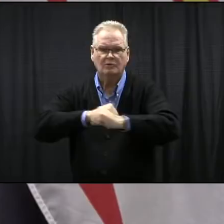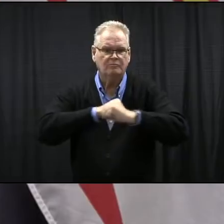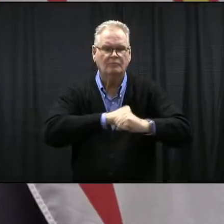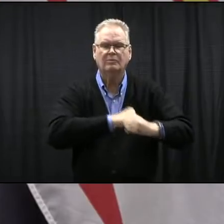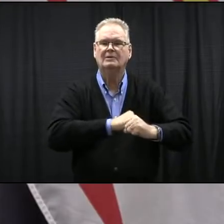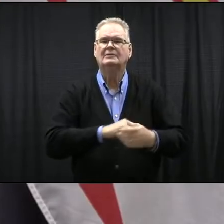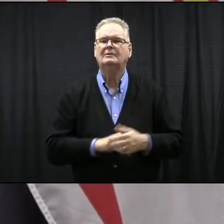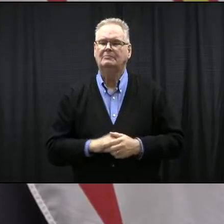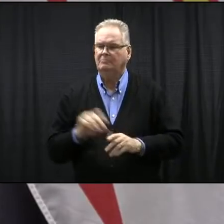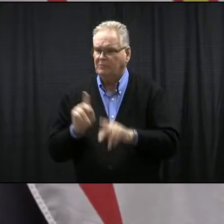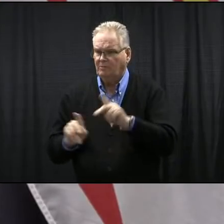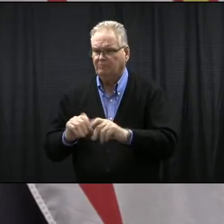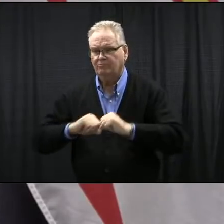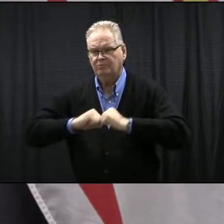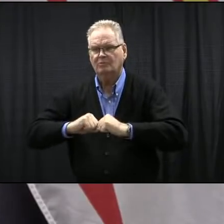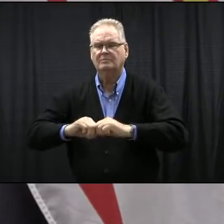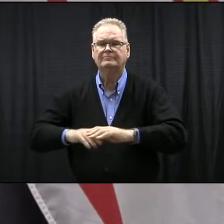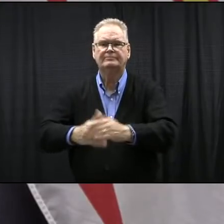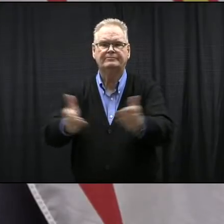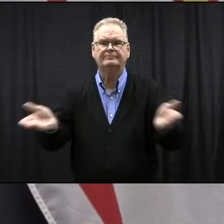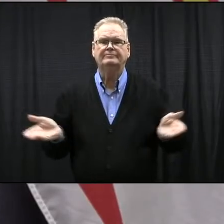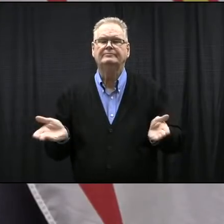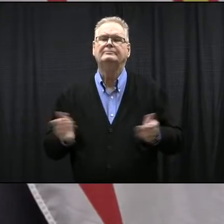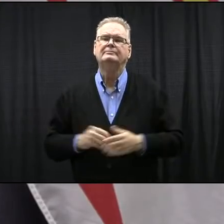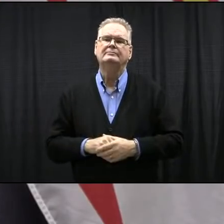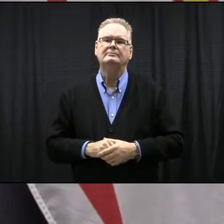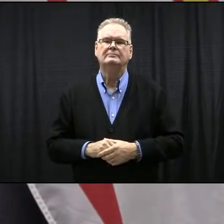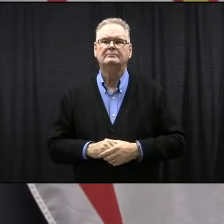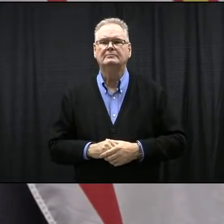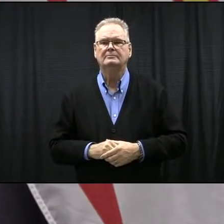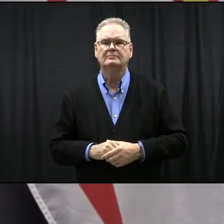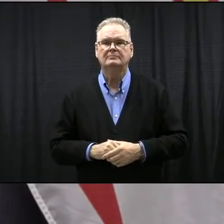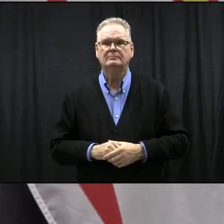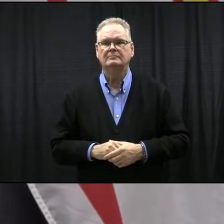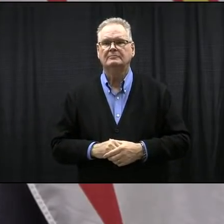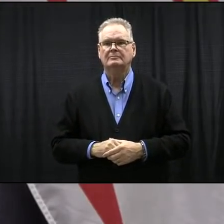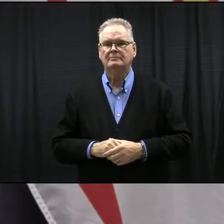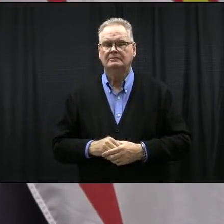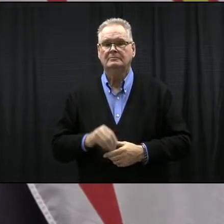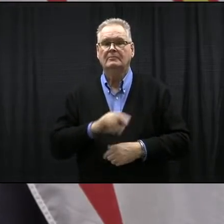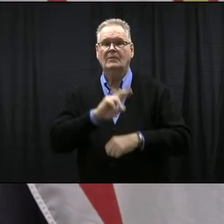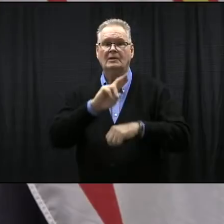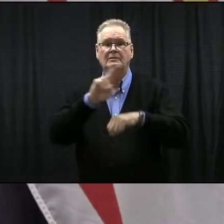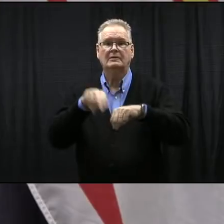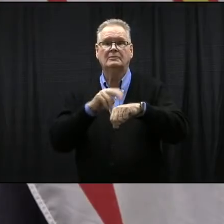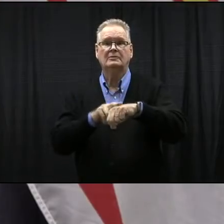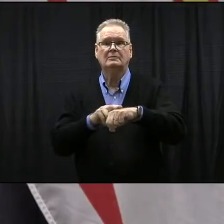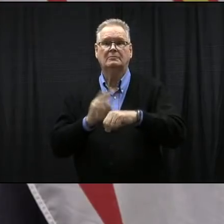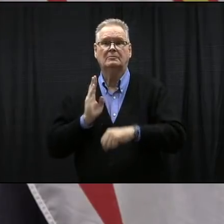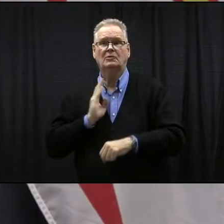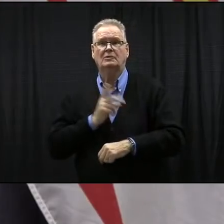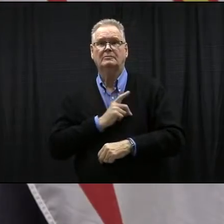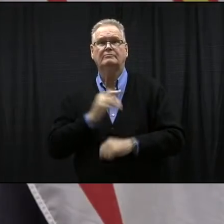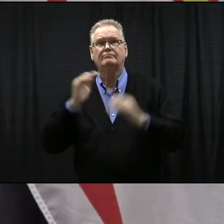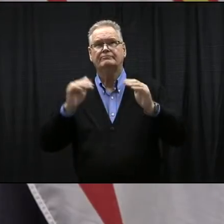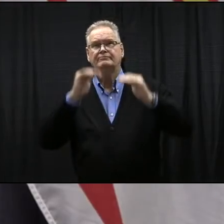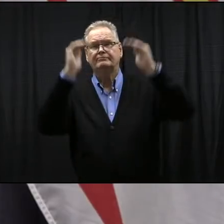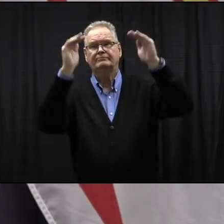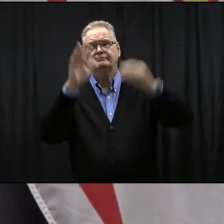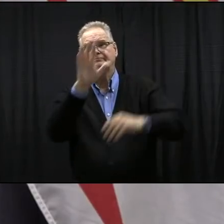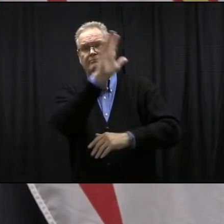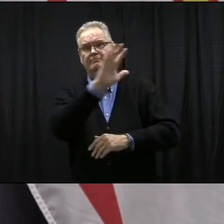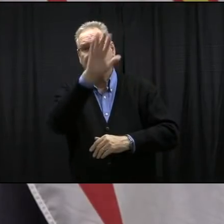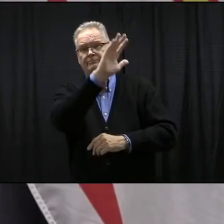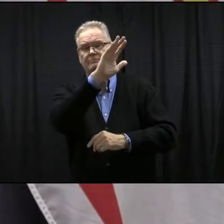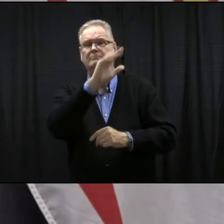Immunization, also known as NACI, has provided guidance on third doses for immunocompromised individuals.